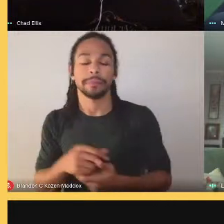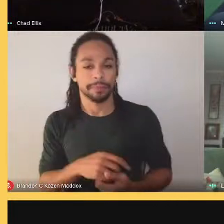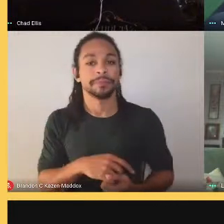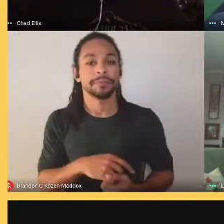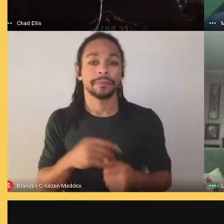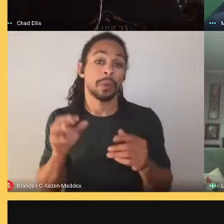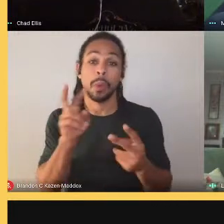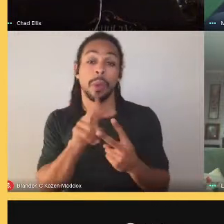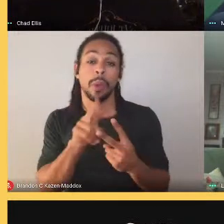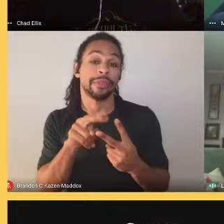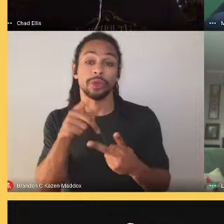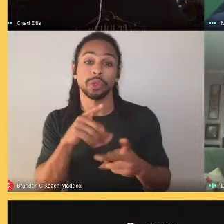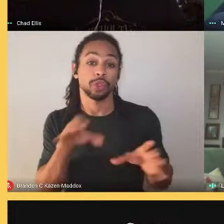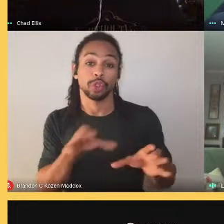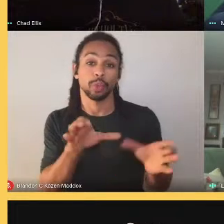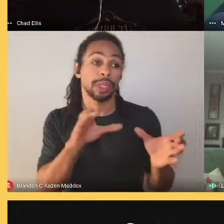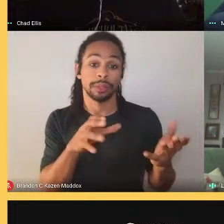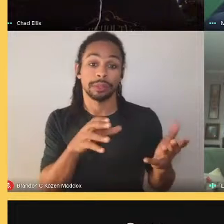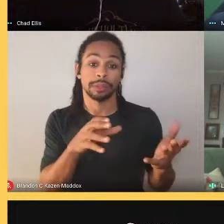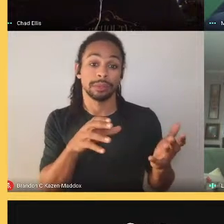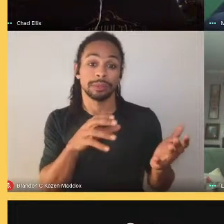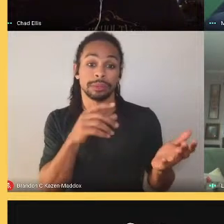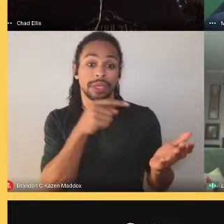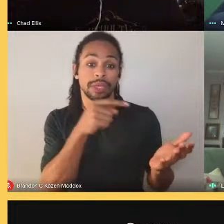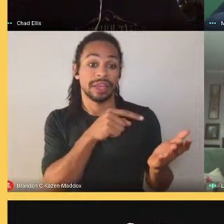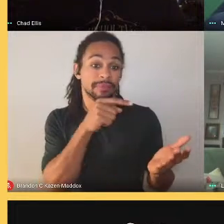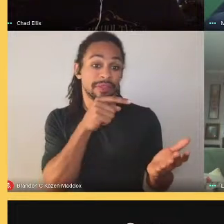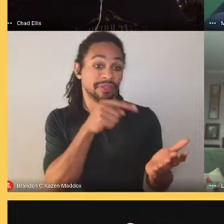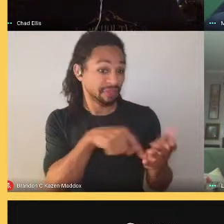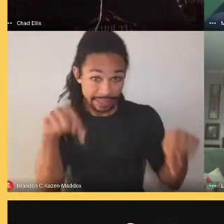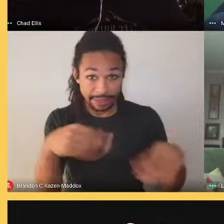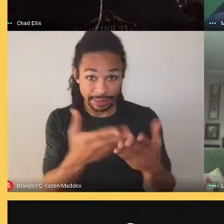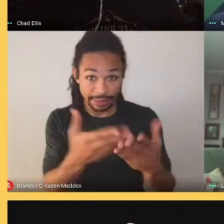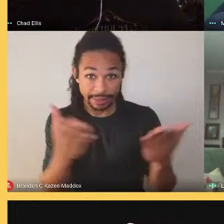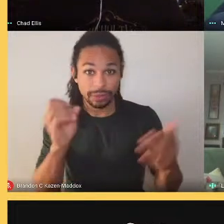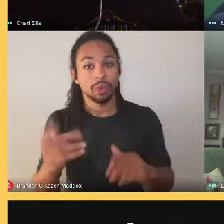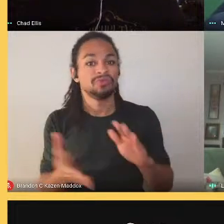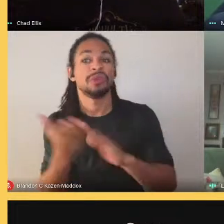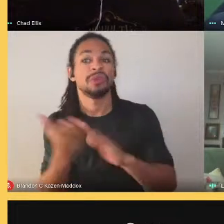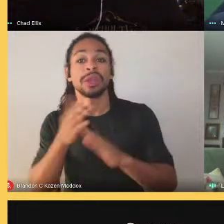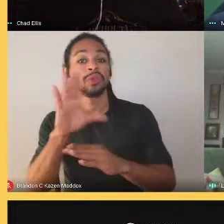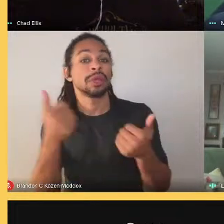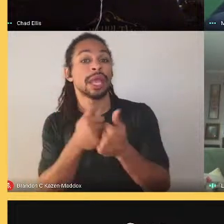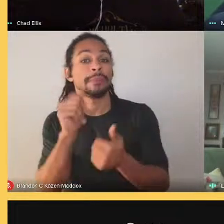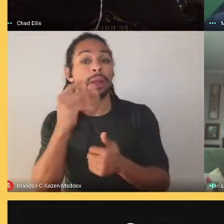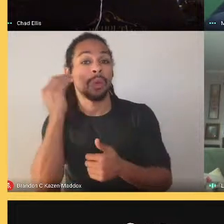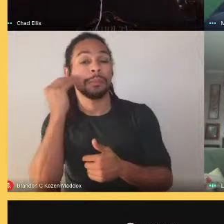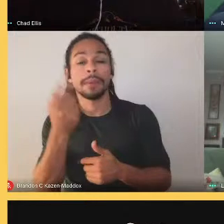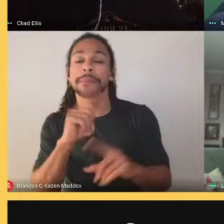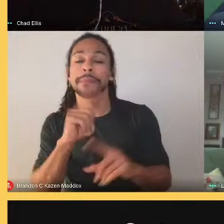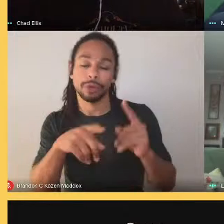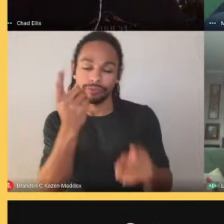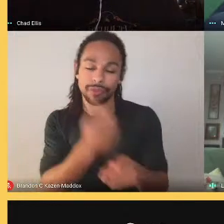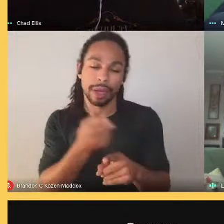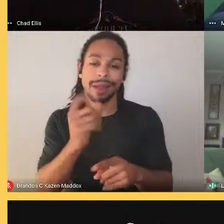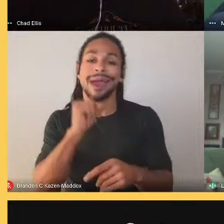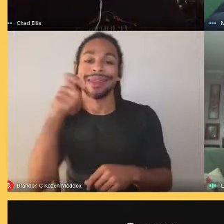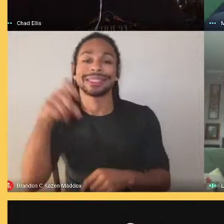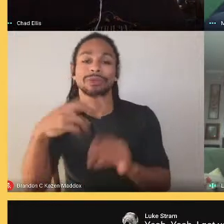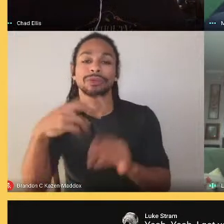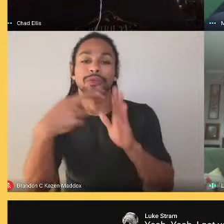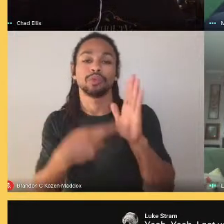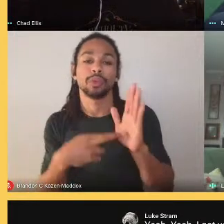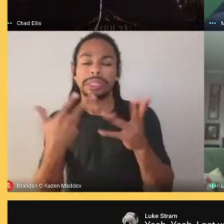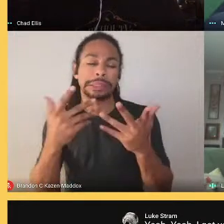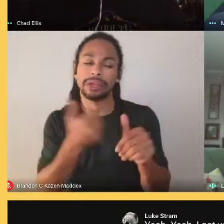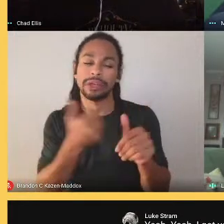know, avoid unnecessary roles. Like people shouldn't be saying, you know, I want to drive to the store and